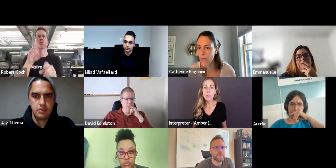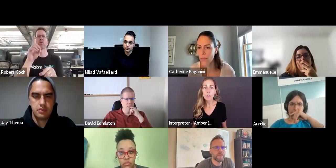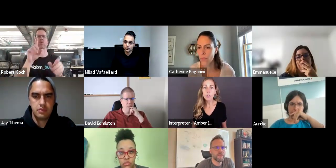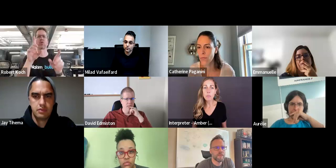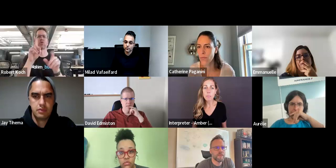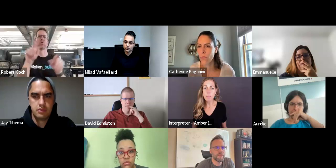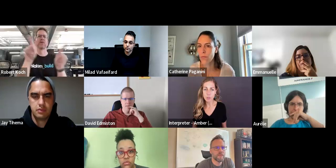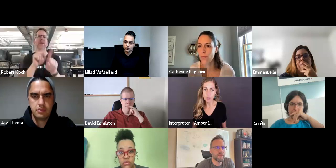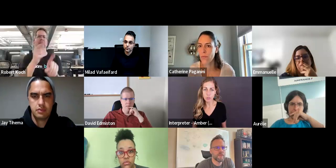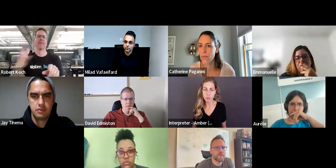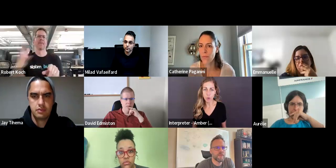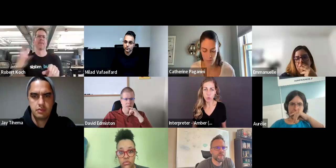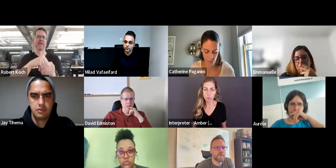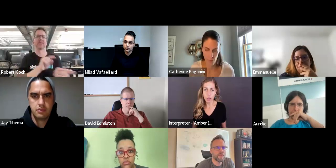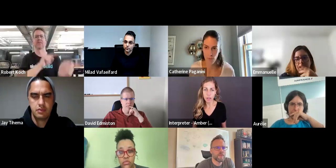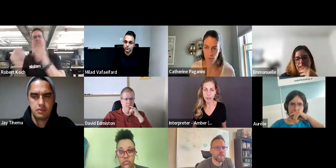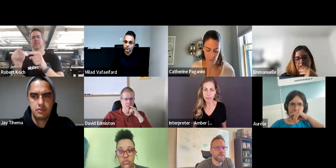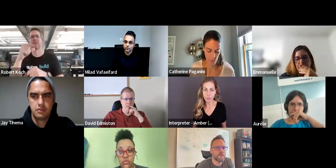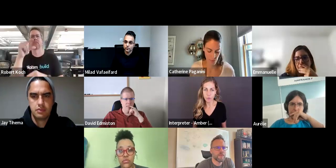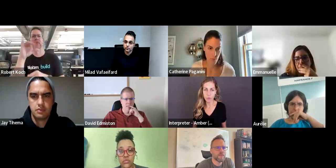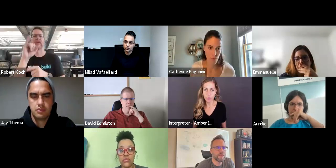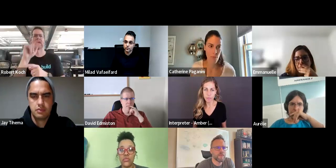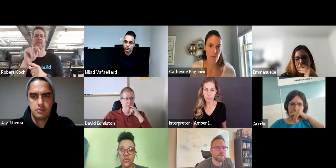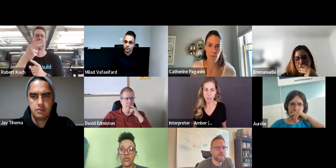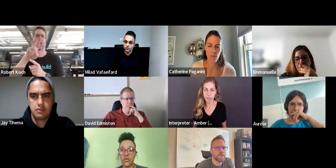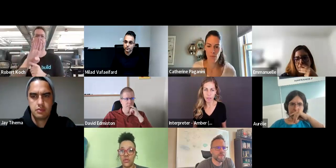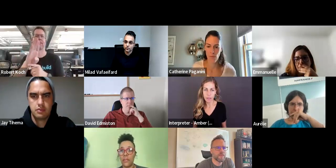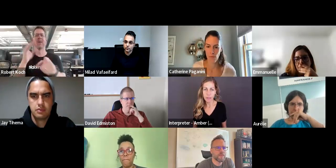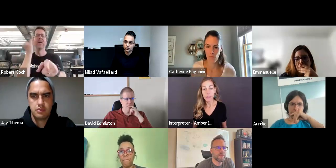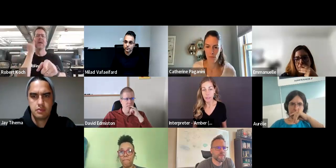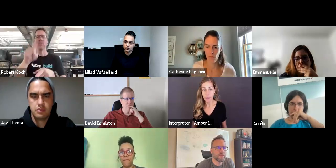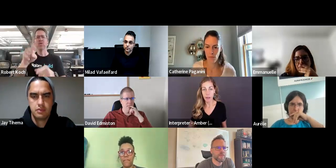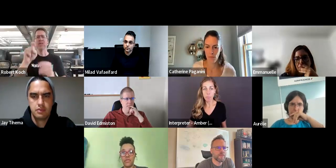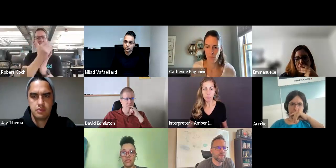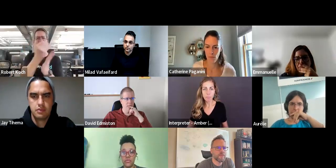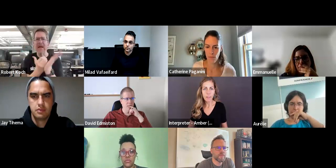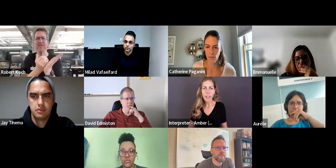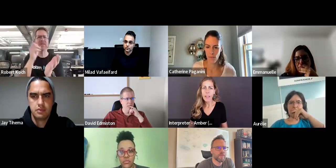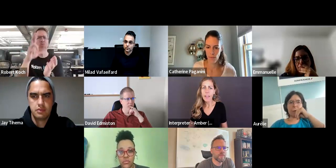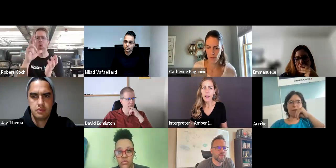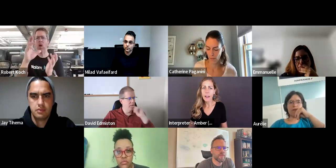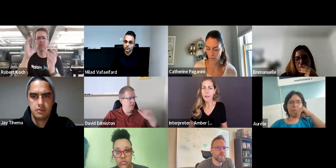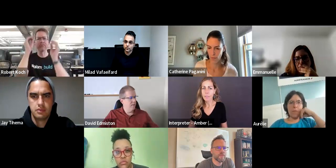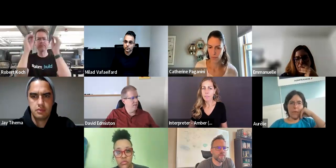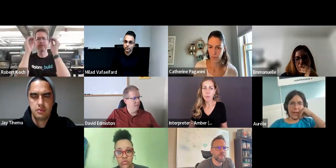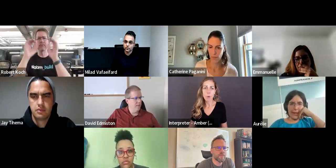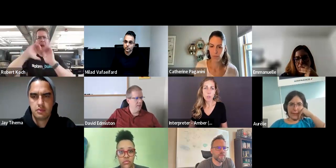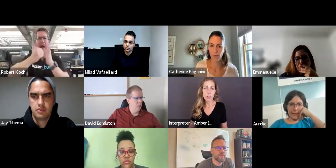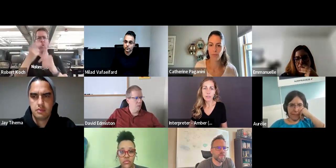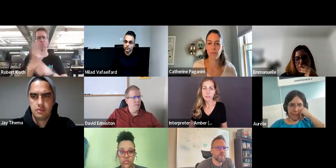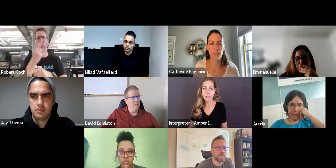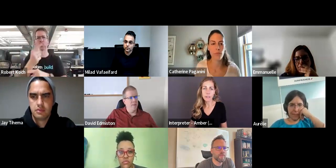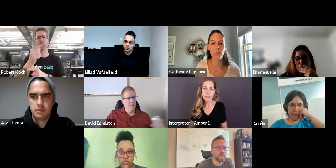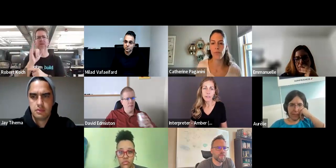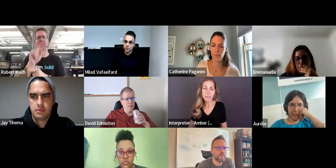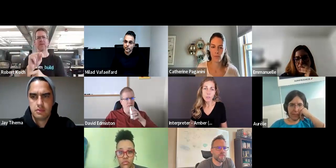I will make changes in the Google Doc, and we'll do the same thing in GitHub. If you want to look